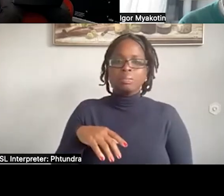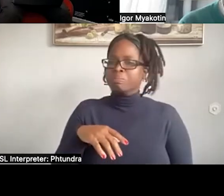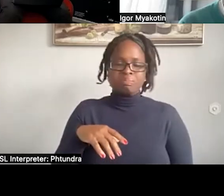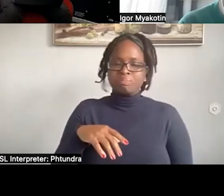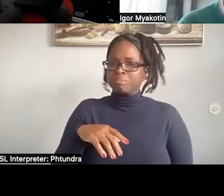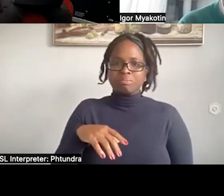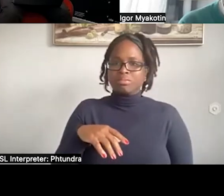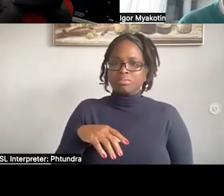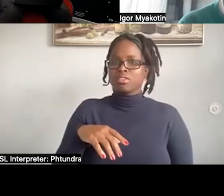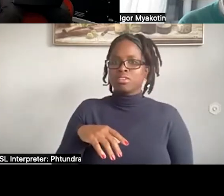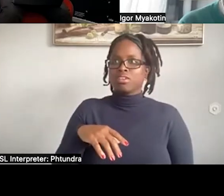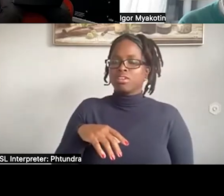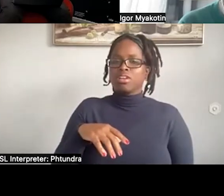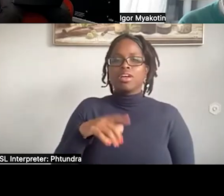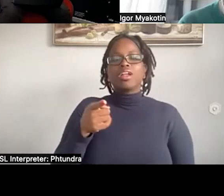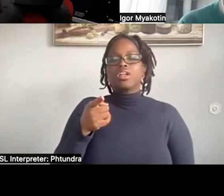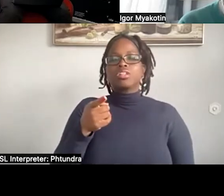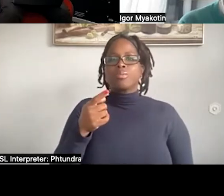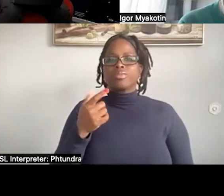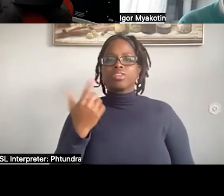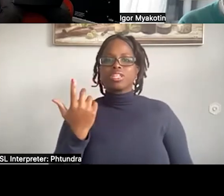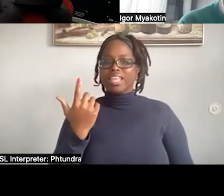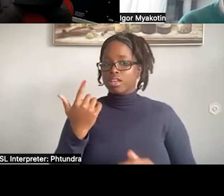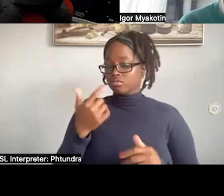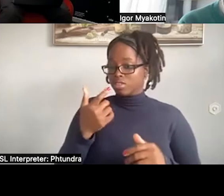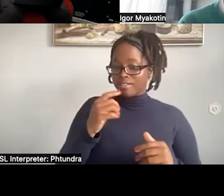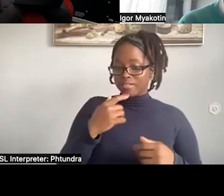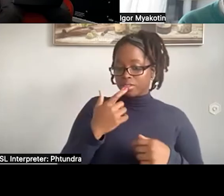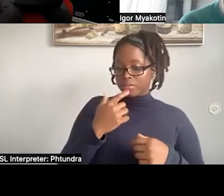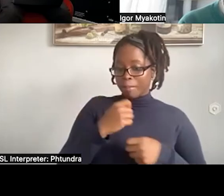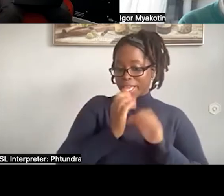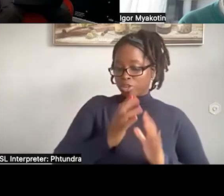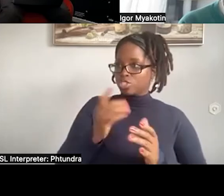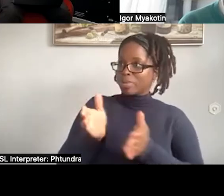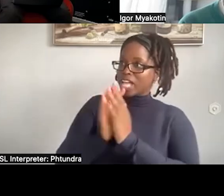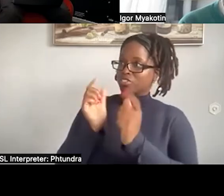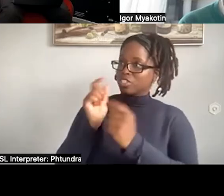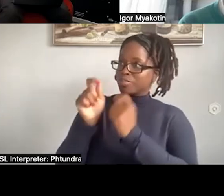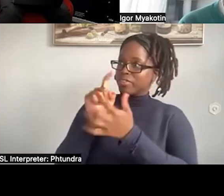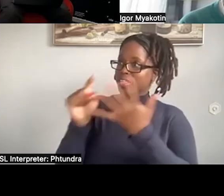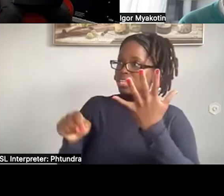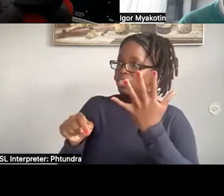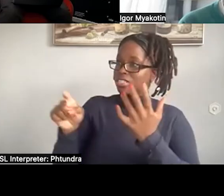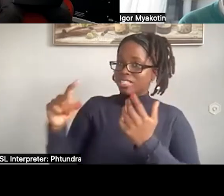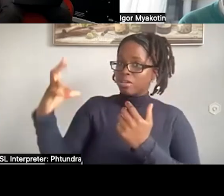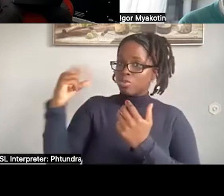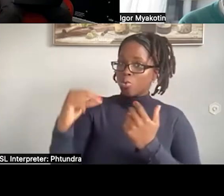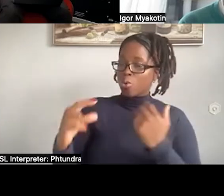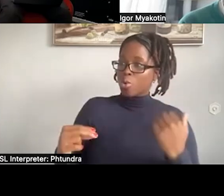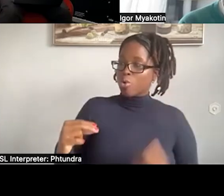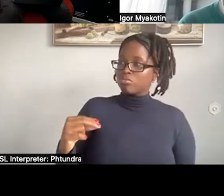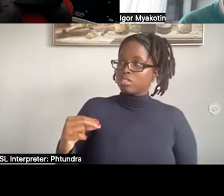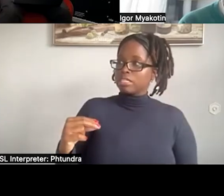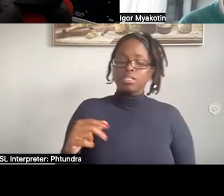aspect of filmmakers were asking for, they just canceled the